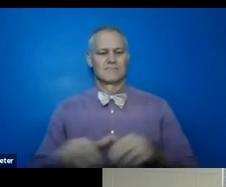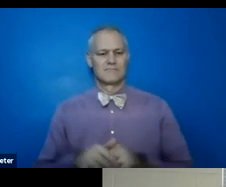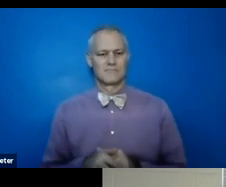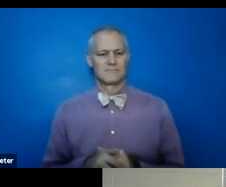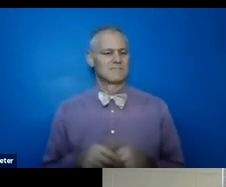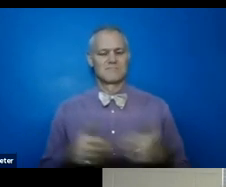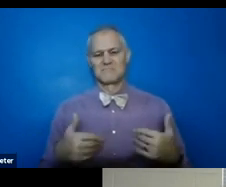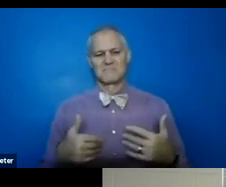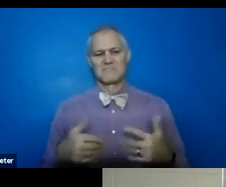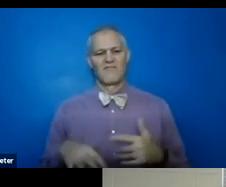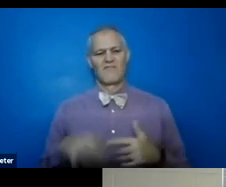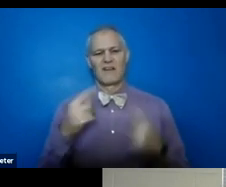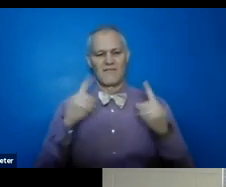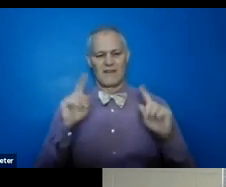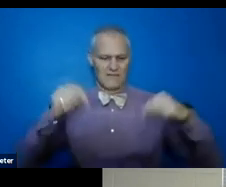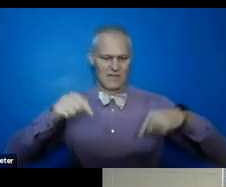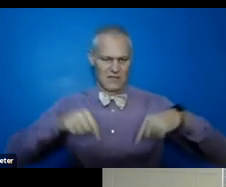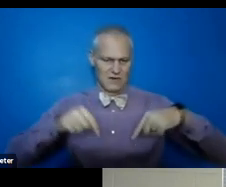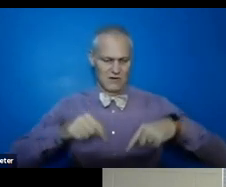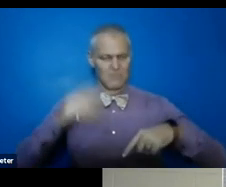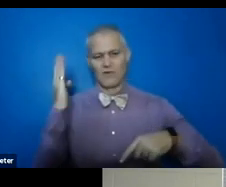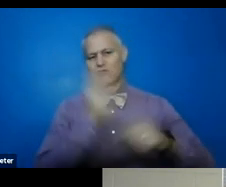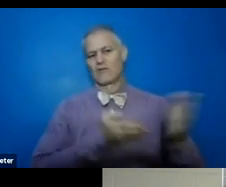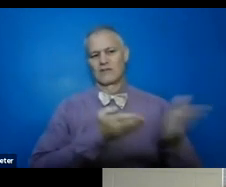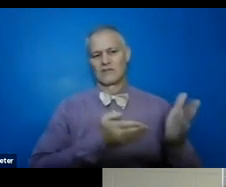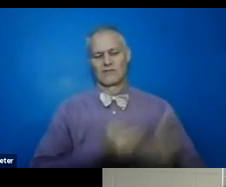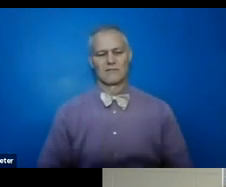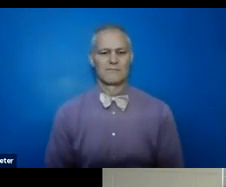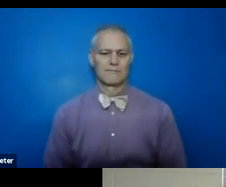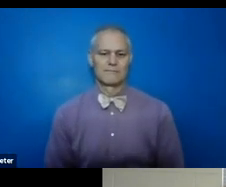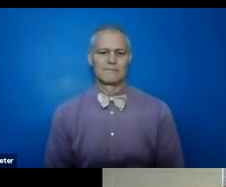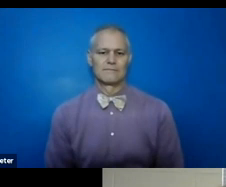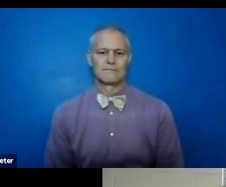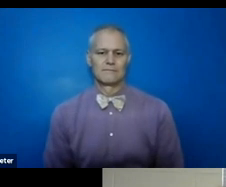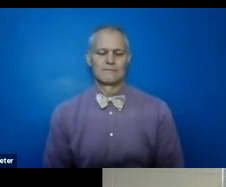not found it to be effective here in like a direct service capacity.